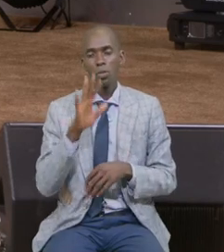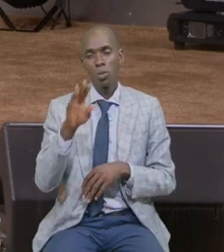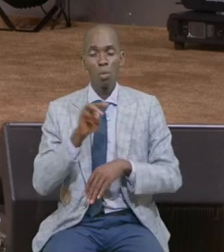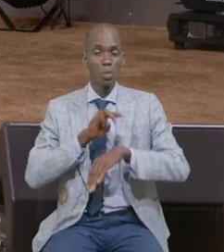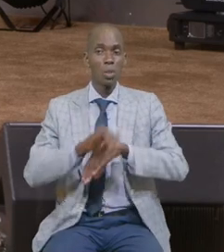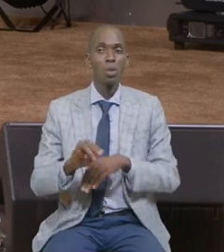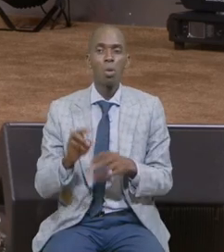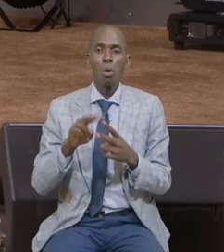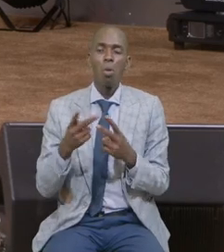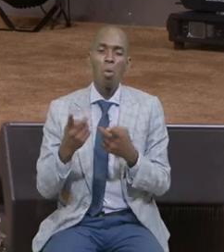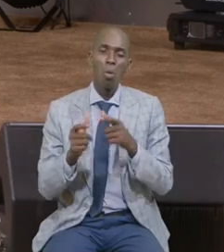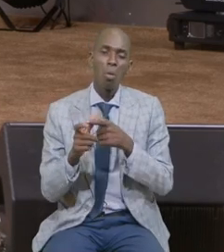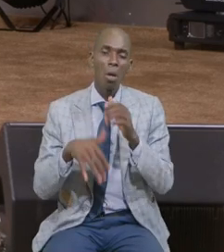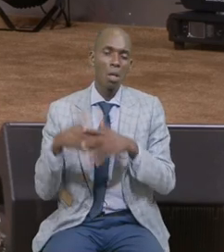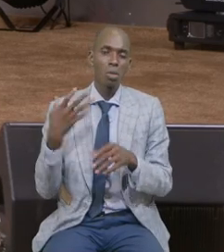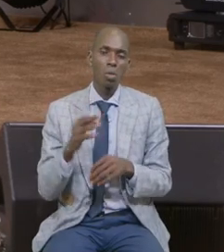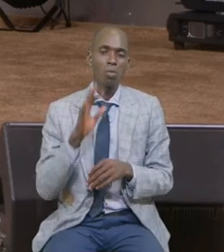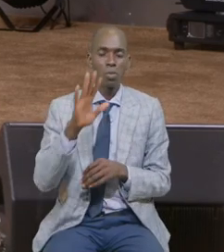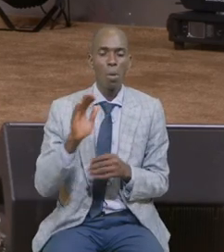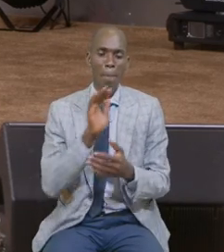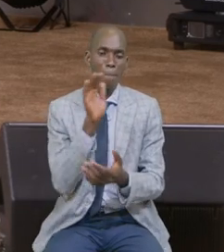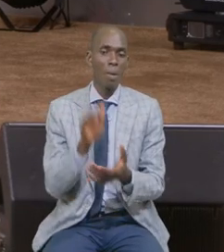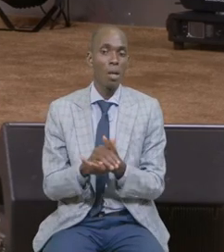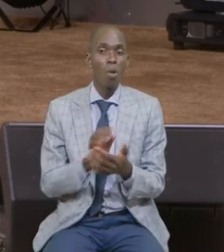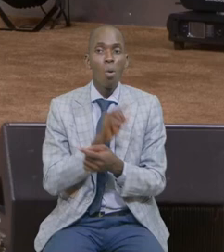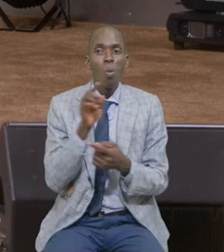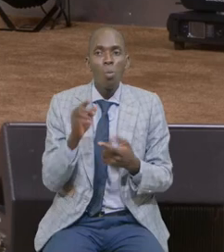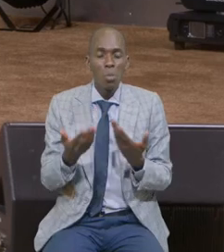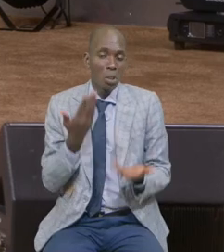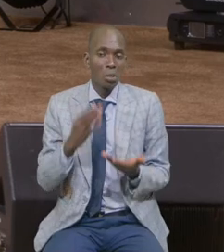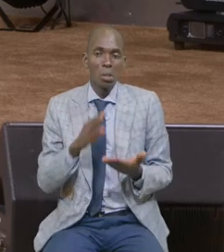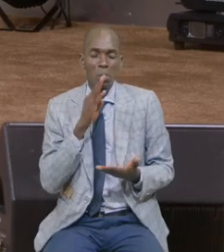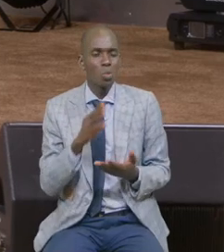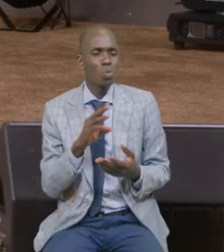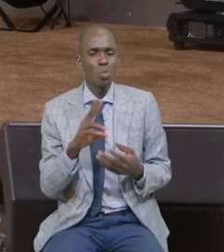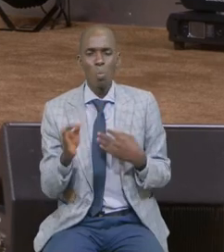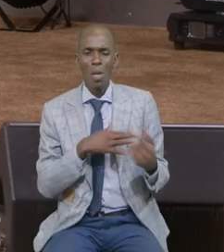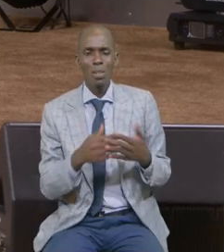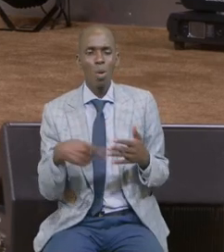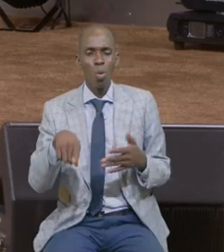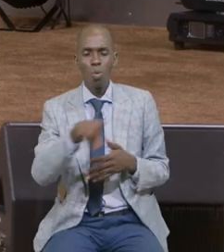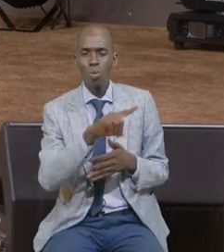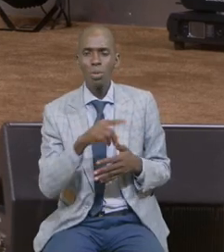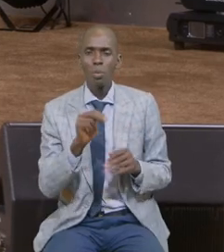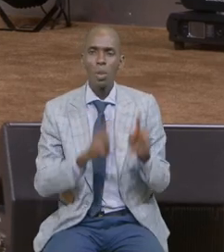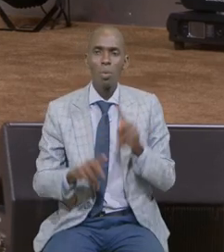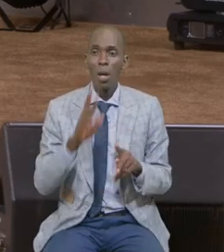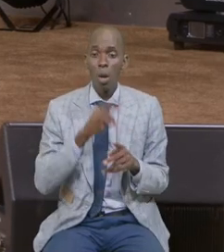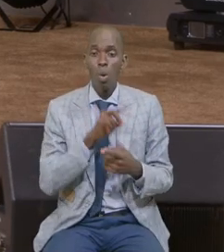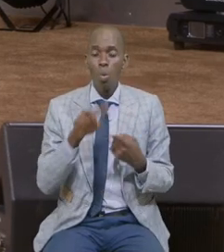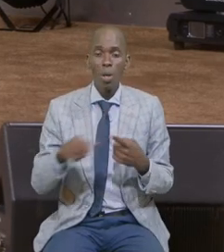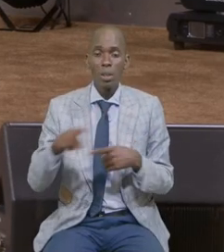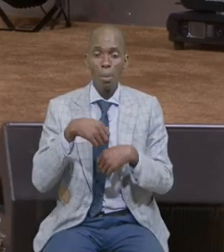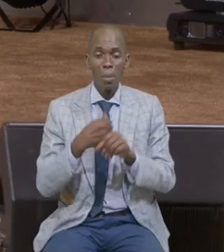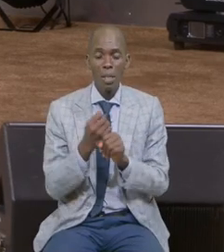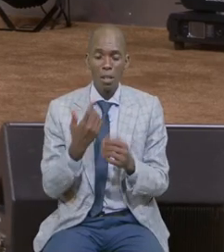out of your marriage. When the people, whether they're in-laws, whoever they are, when they make the fire very